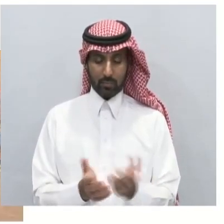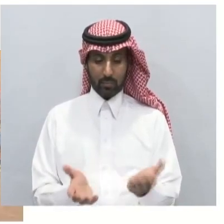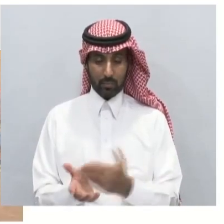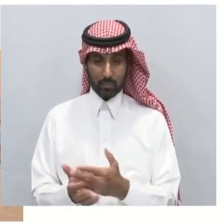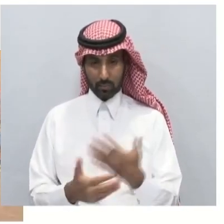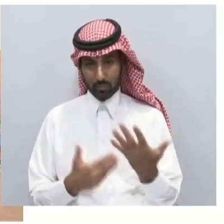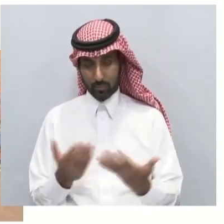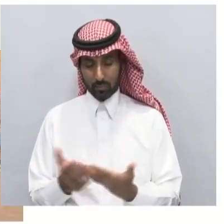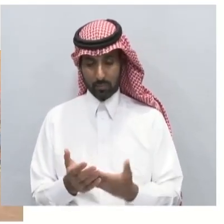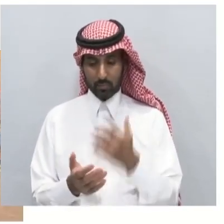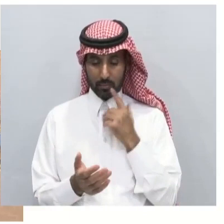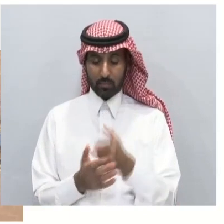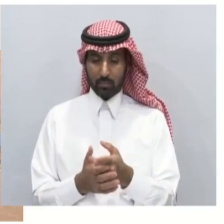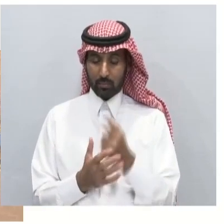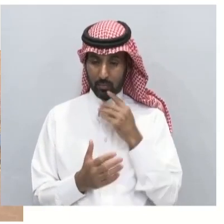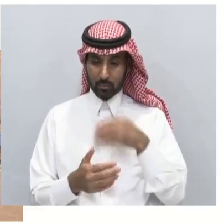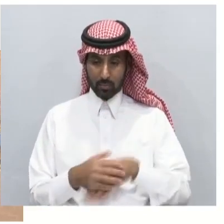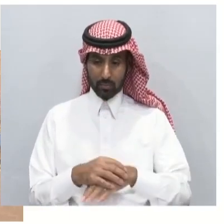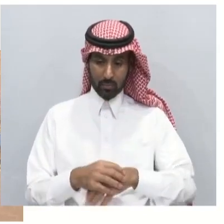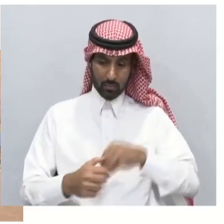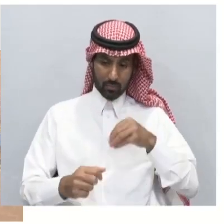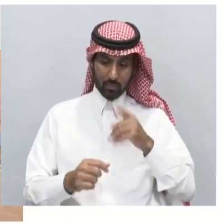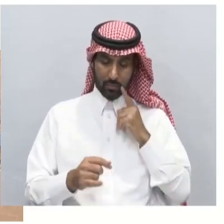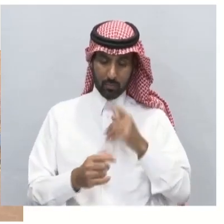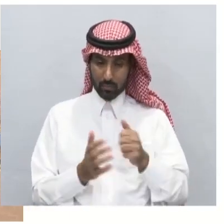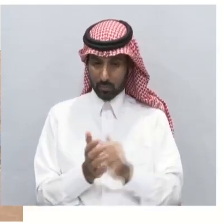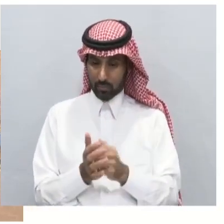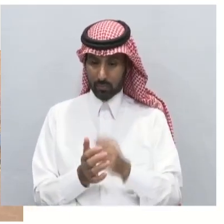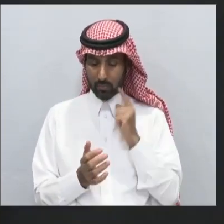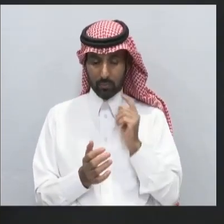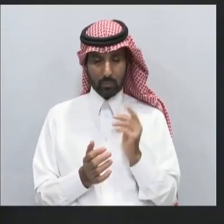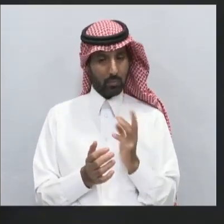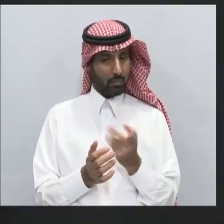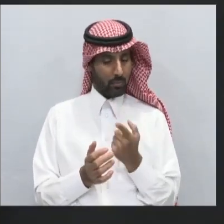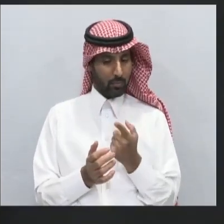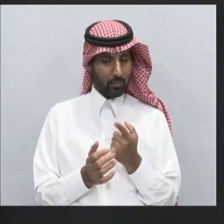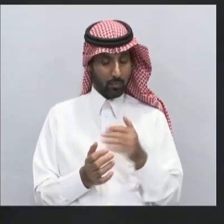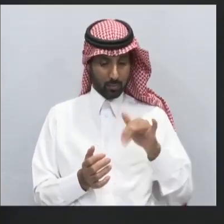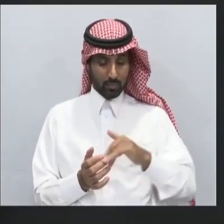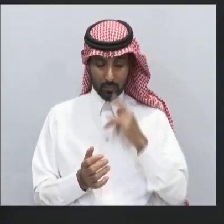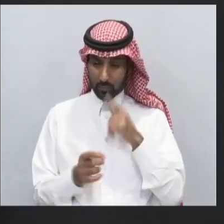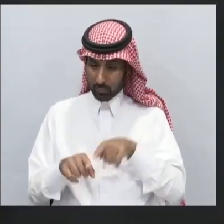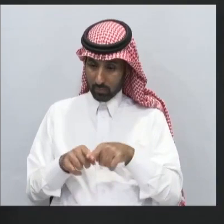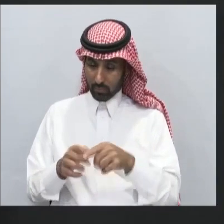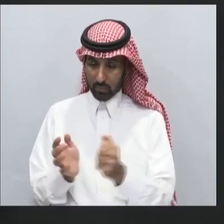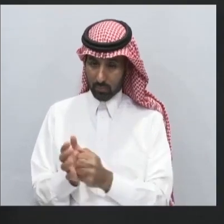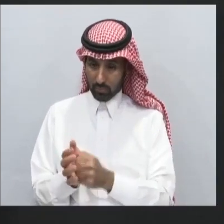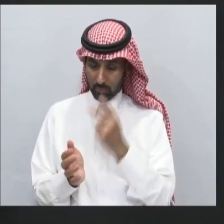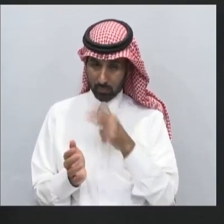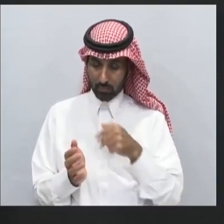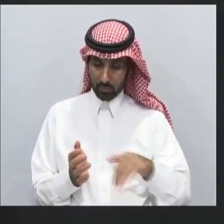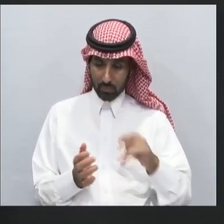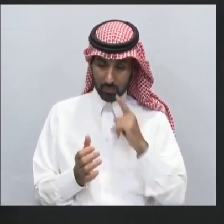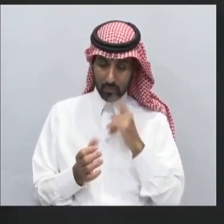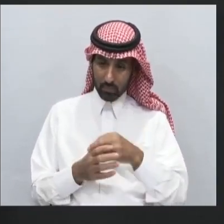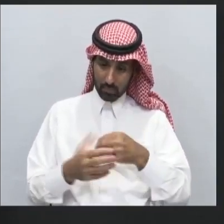Another situation is take your shoes off in the house. When you go to your friend's house, do you take off